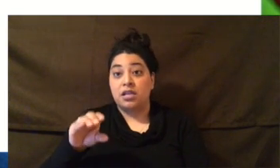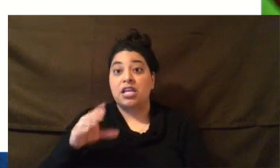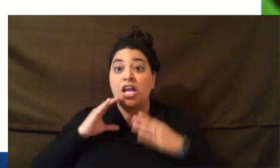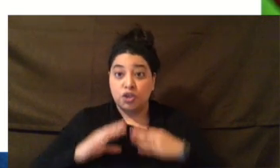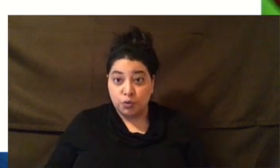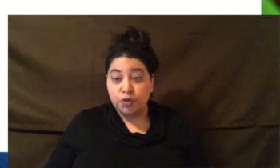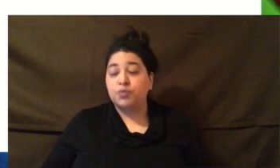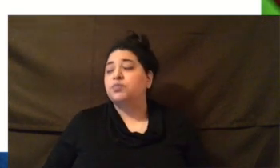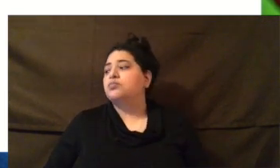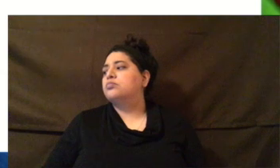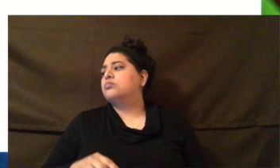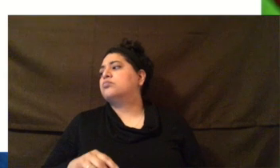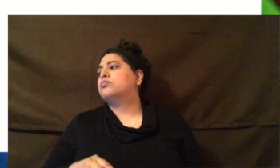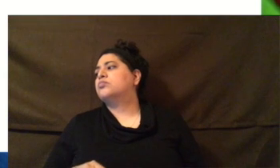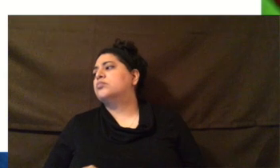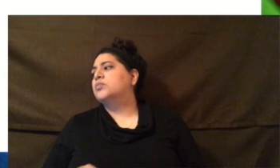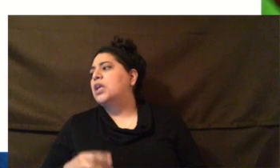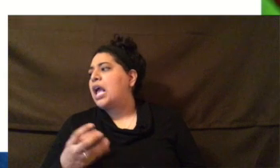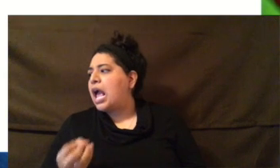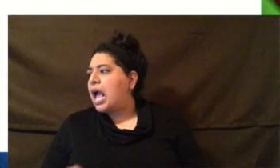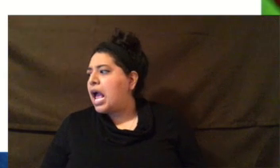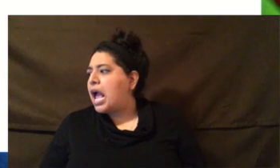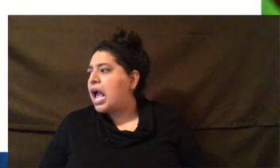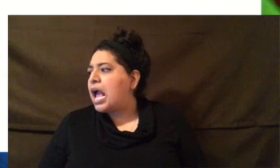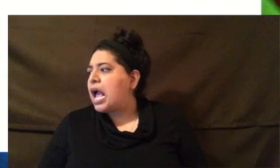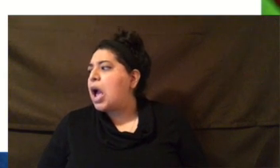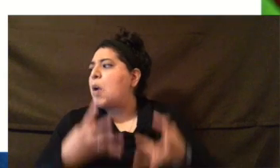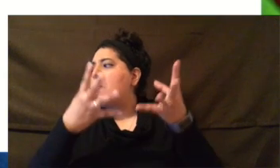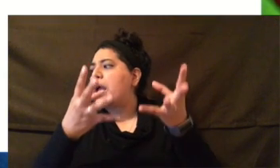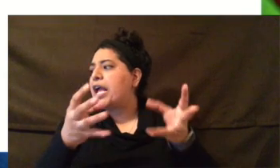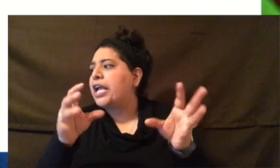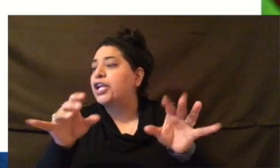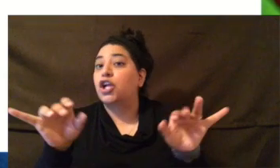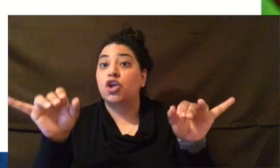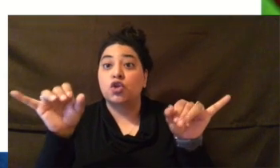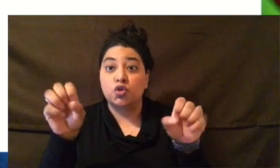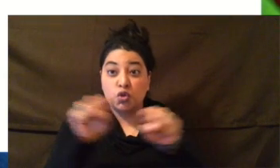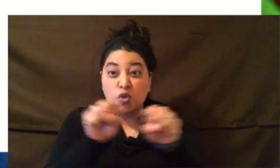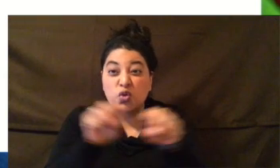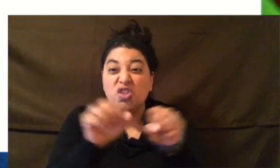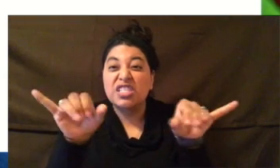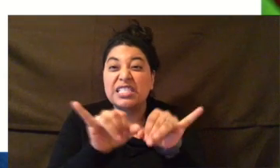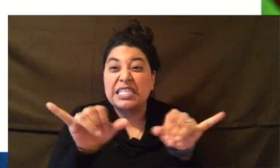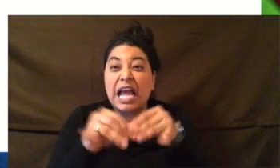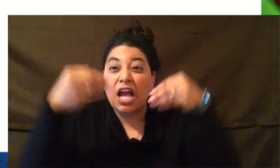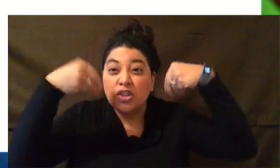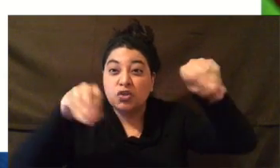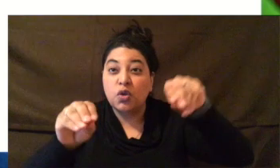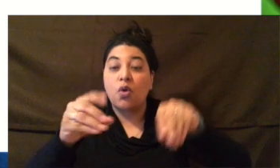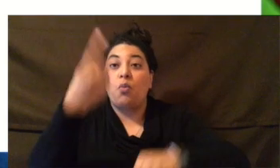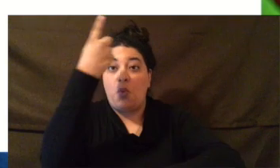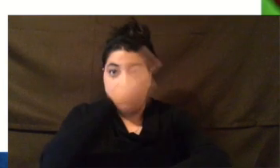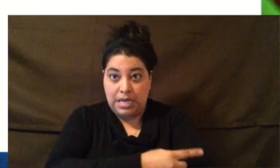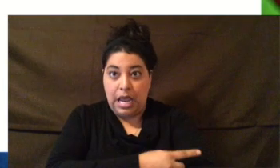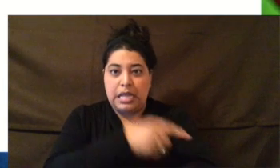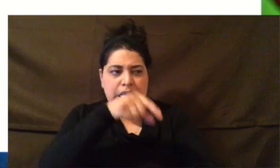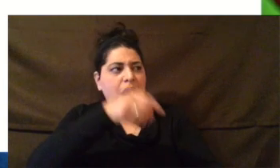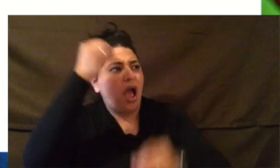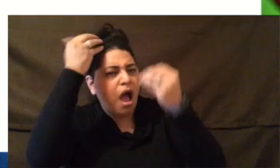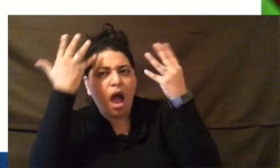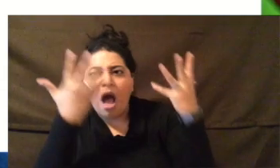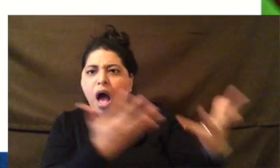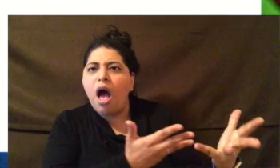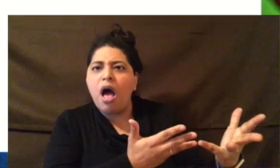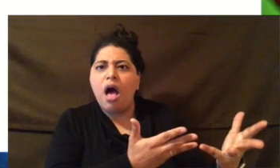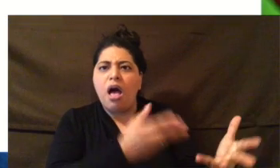their responses. Okay, so right over here we have our frequency. We have all the data that's recorded, okay? We